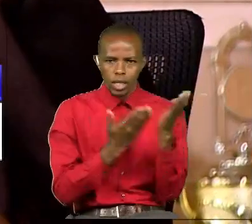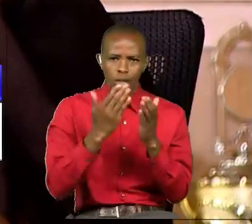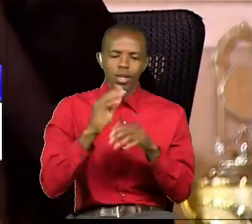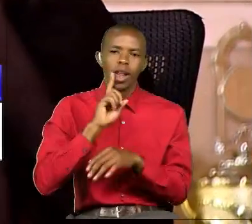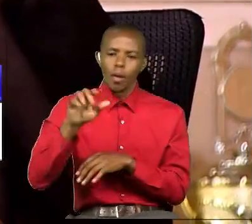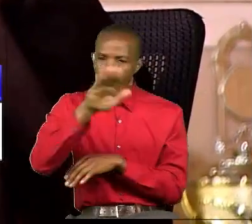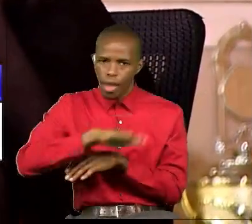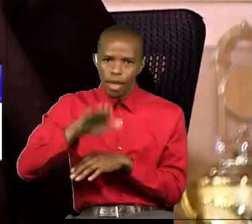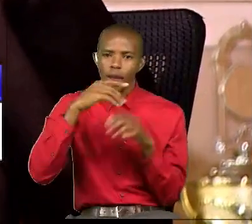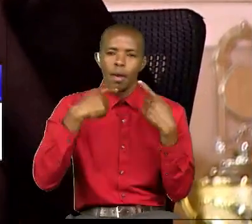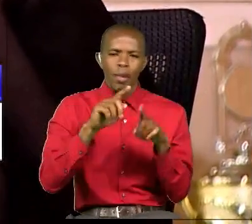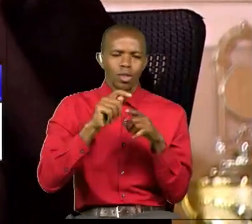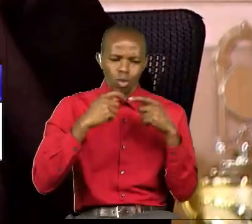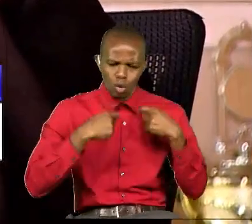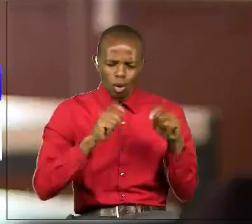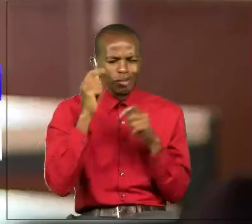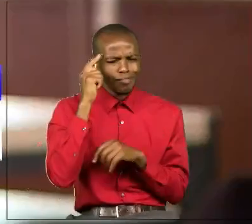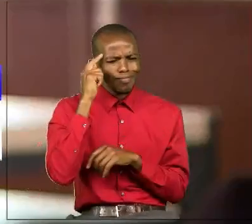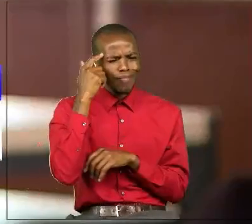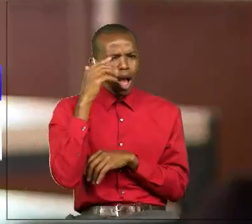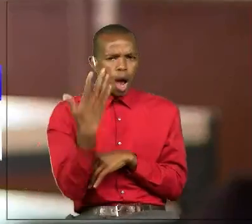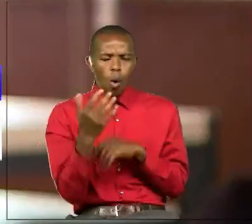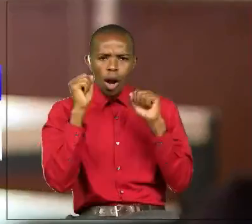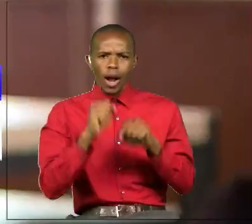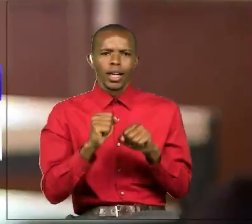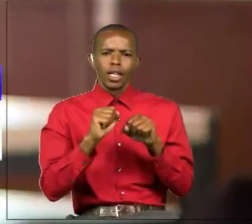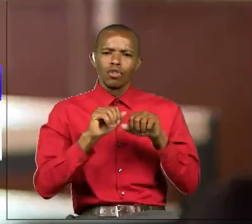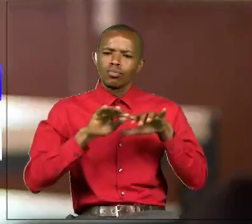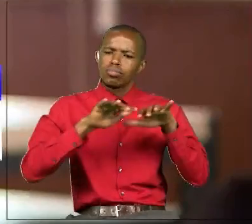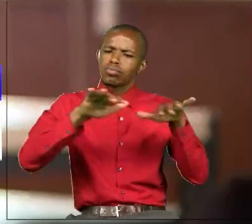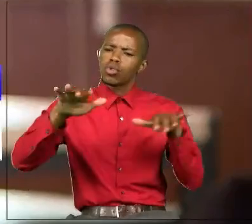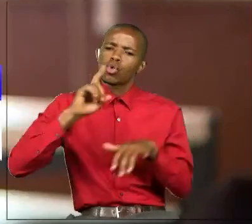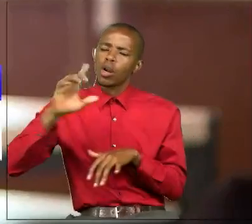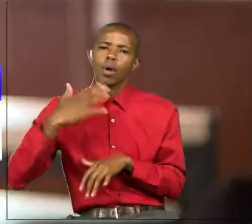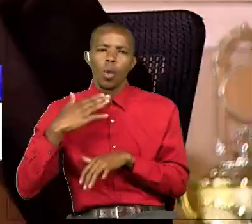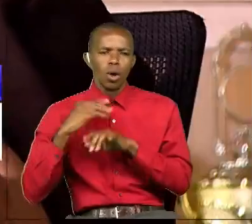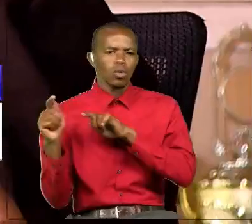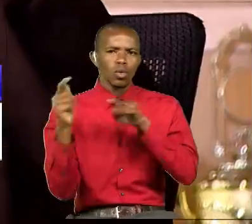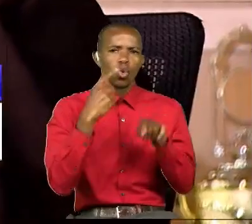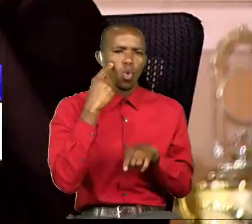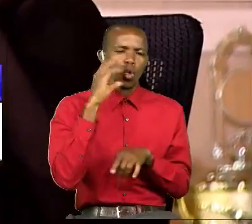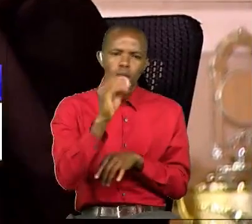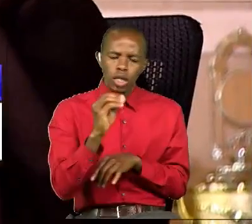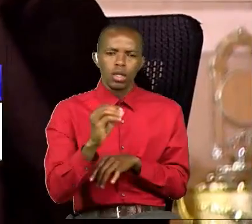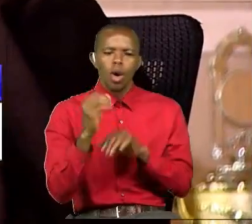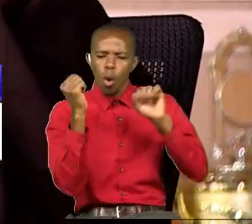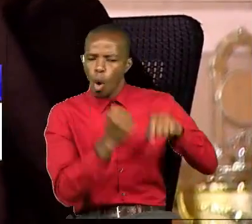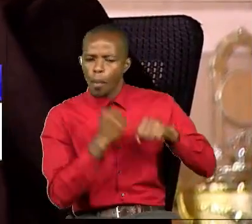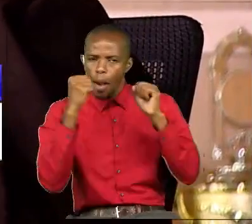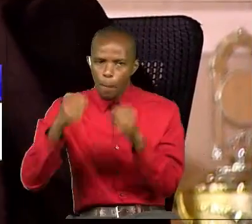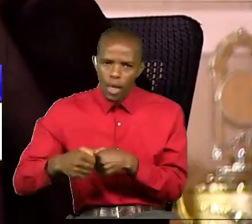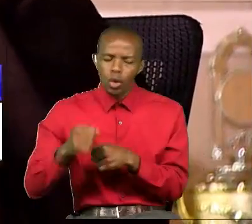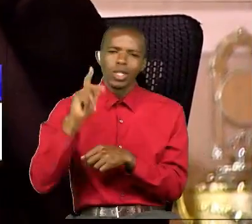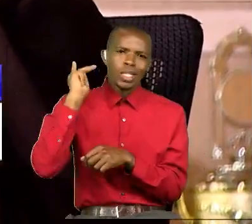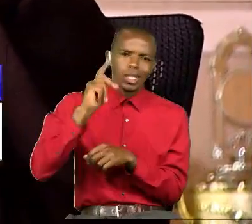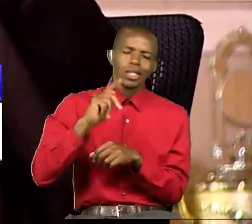Nairobi area, but I've been trying to figure out how to go beyond Nairobi. So for example, if I wanted to go to Oyugis or Homa Bay or Kisii or